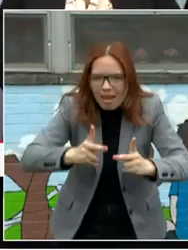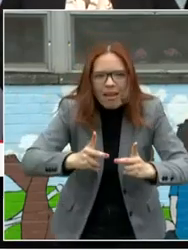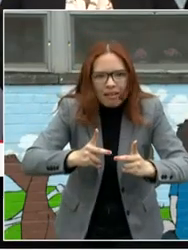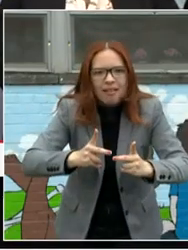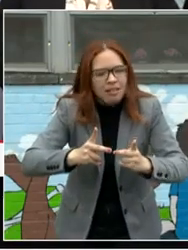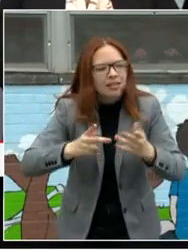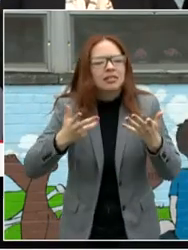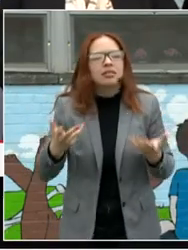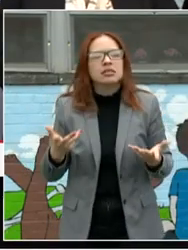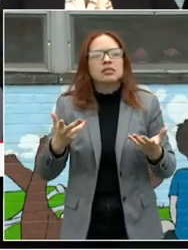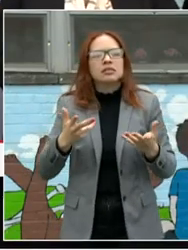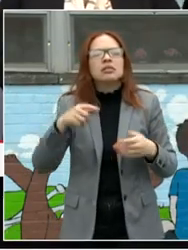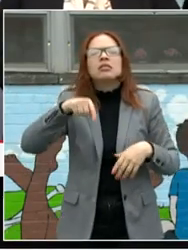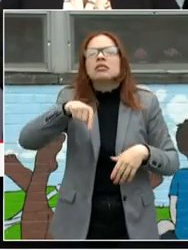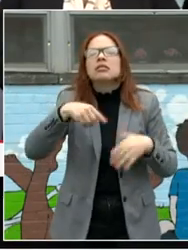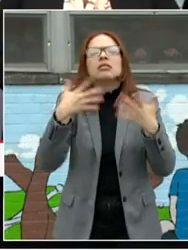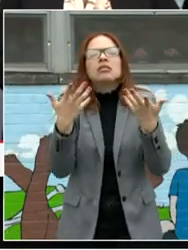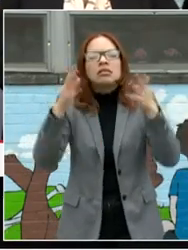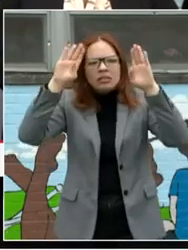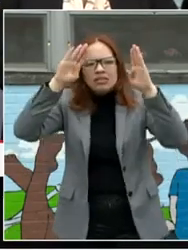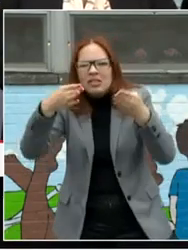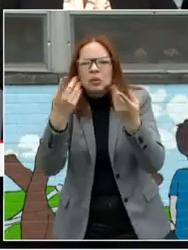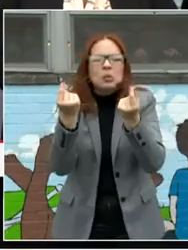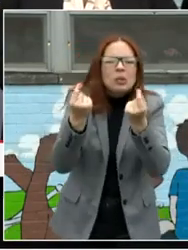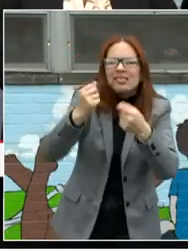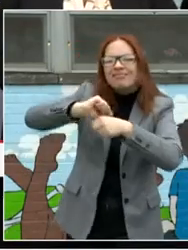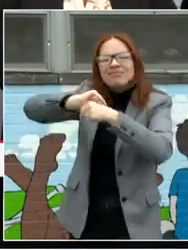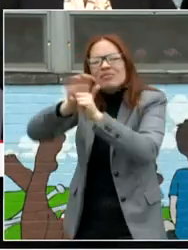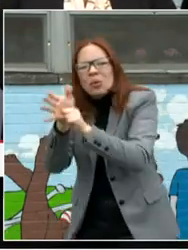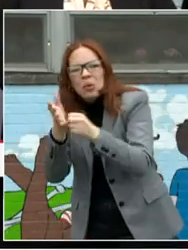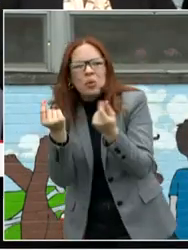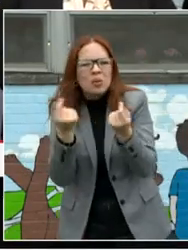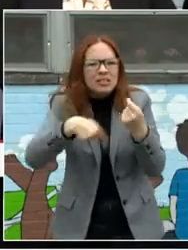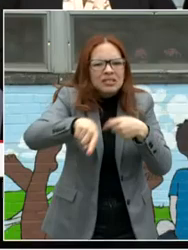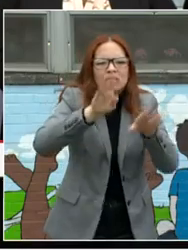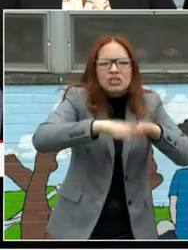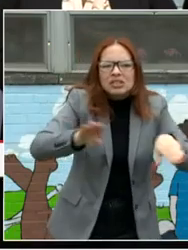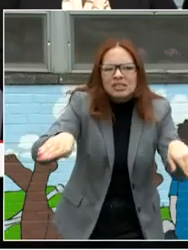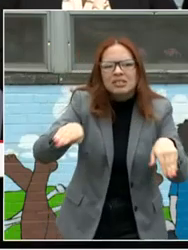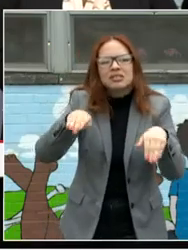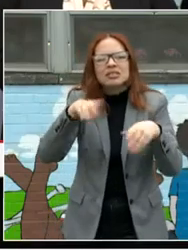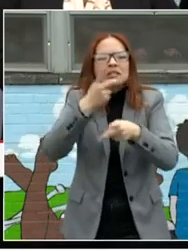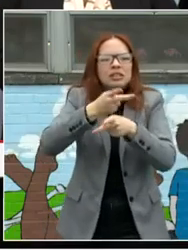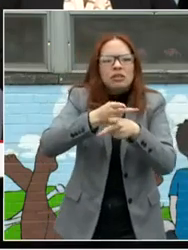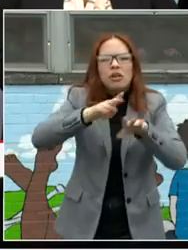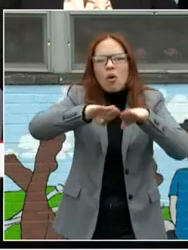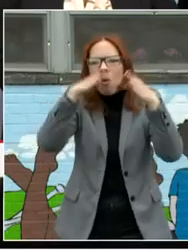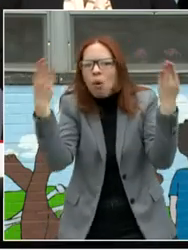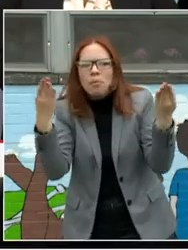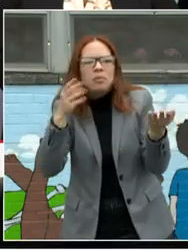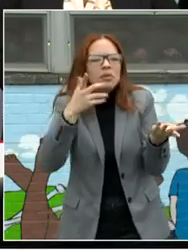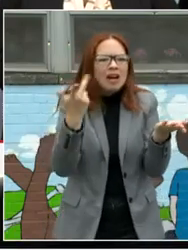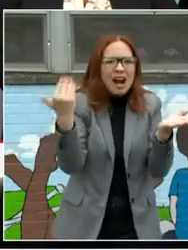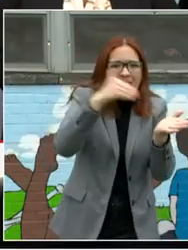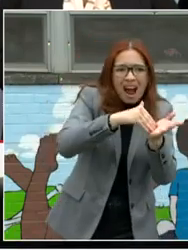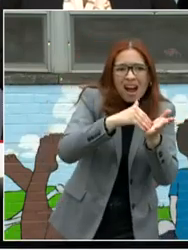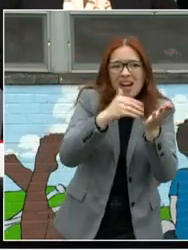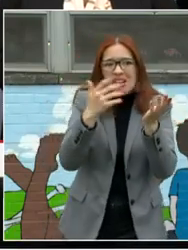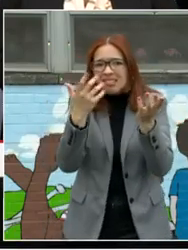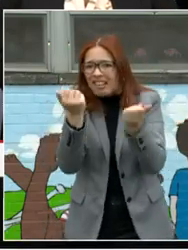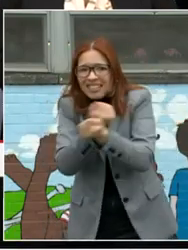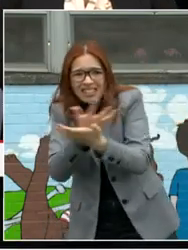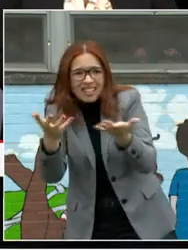those months was getting our child care centers open and getting our schools open. Because without that, there could be